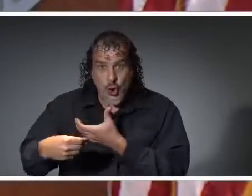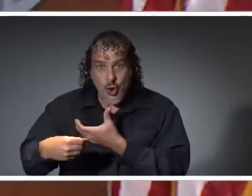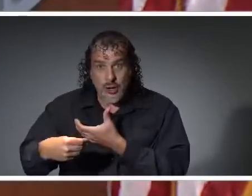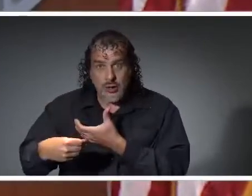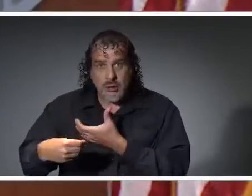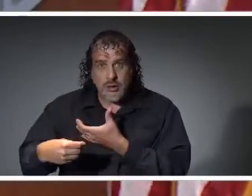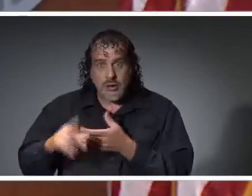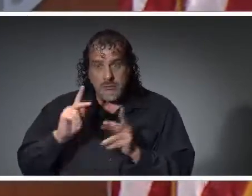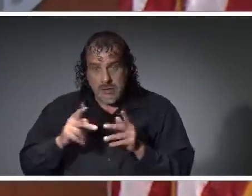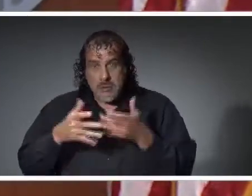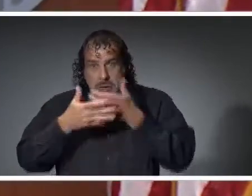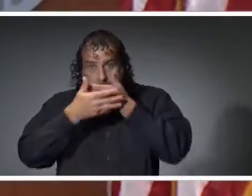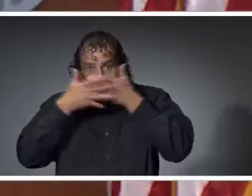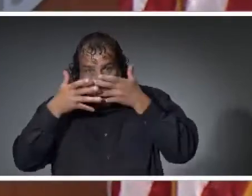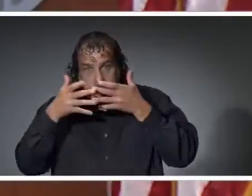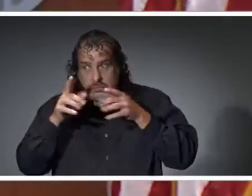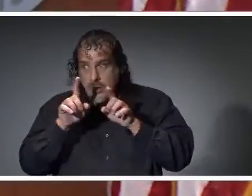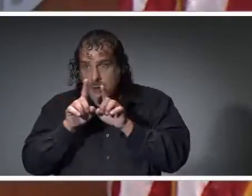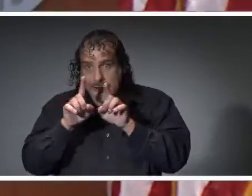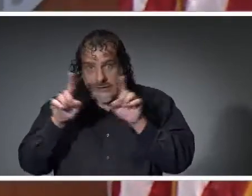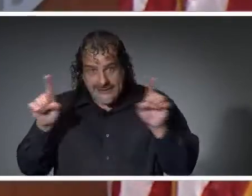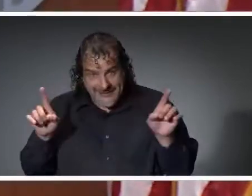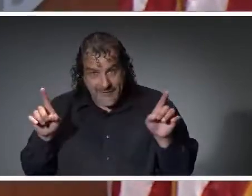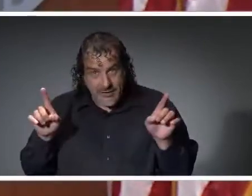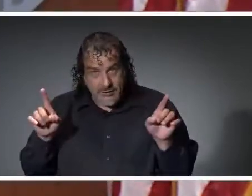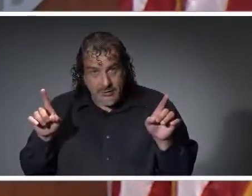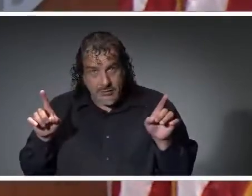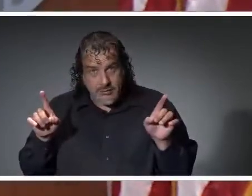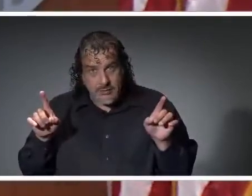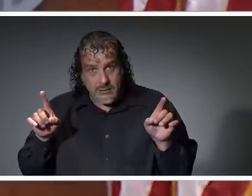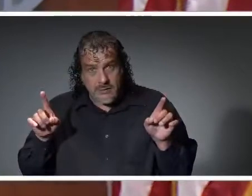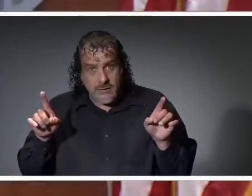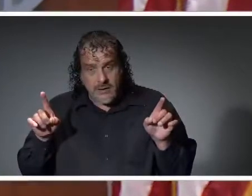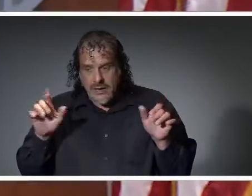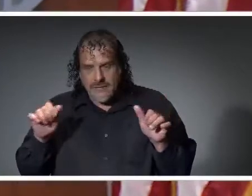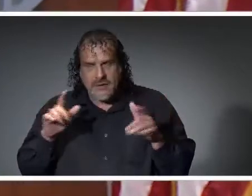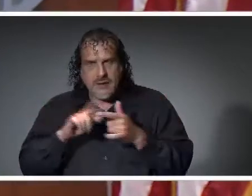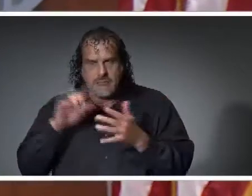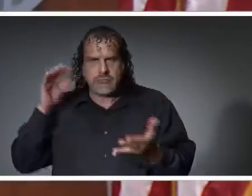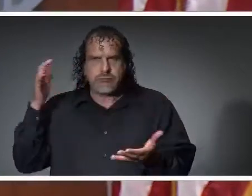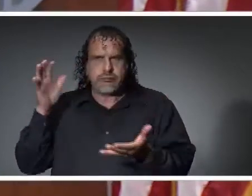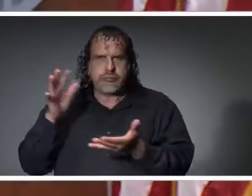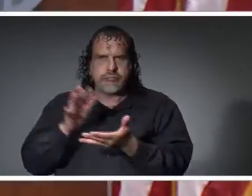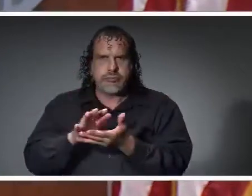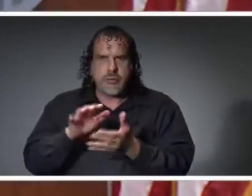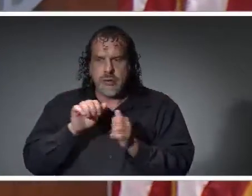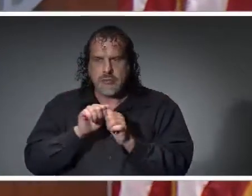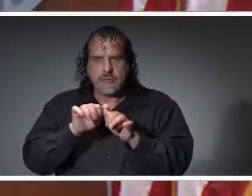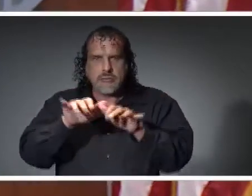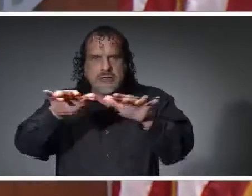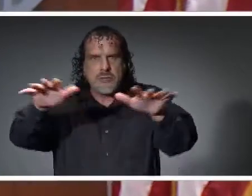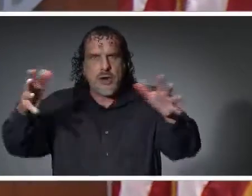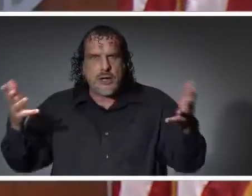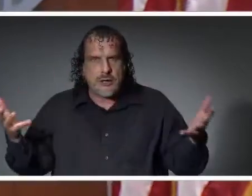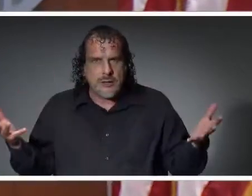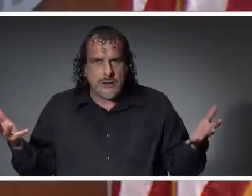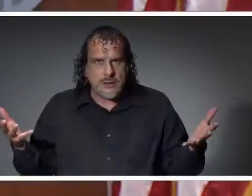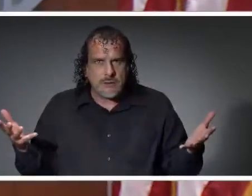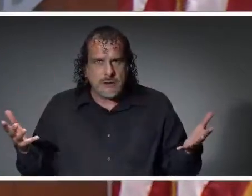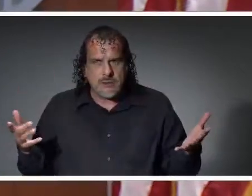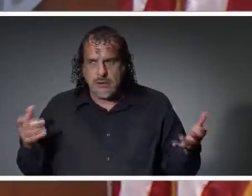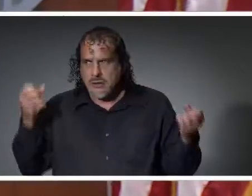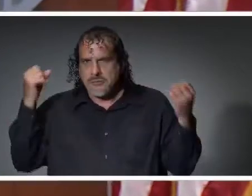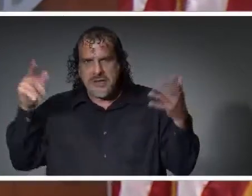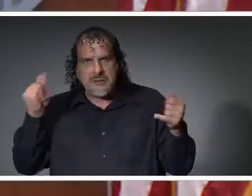people can wear a mask and socially distance, in which the transmission rates appear based upon lots of studies